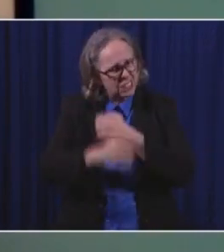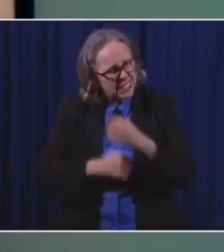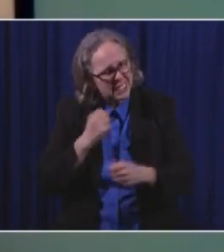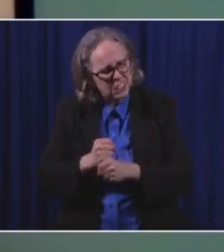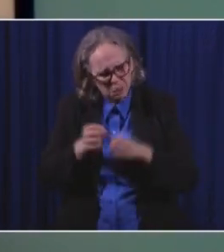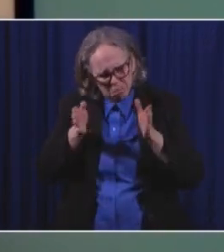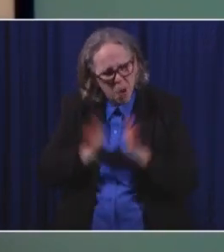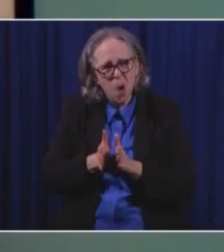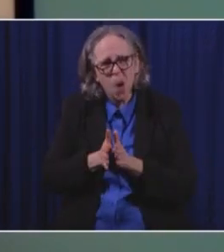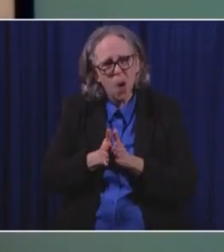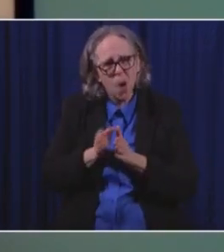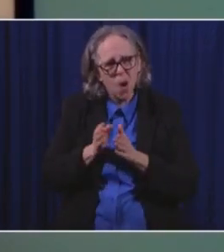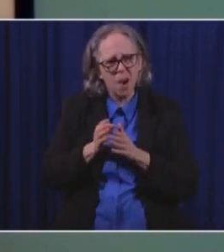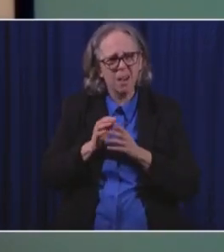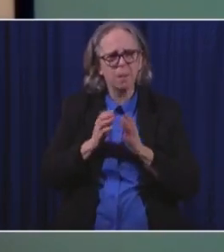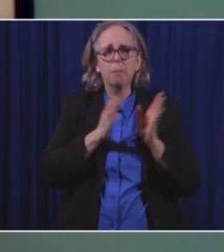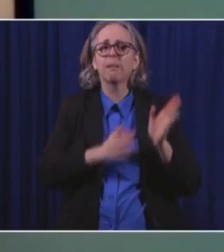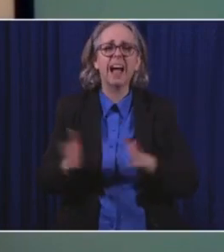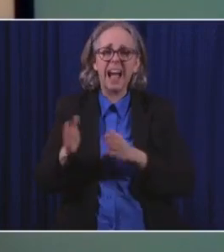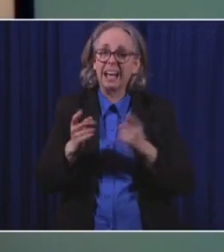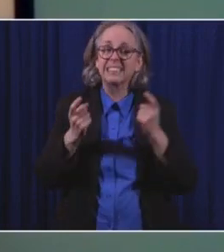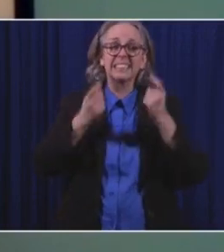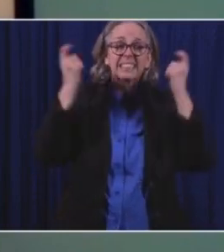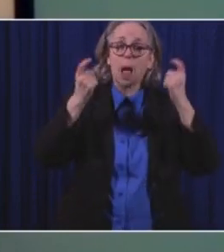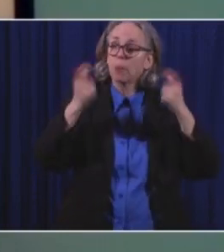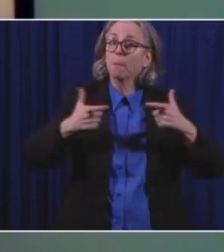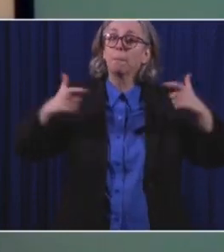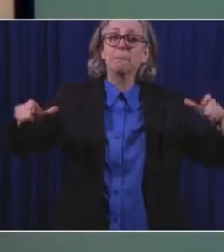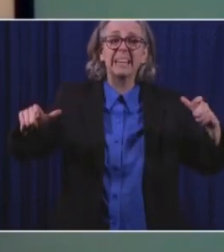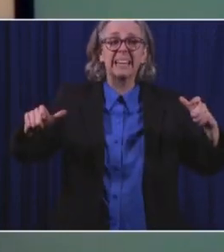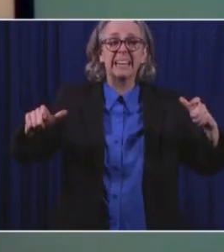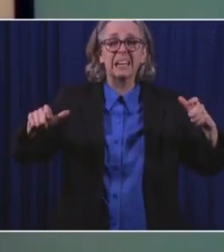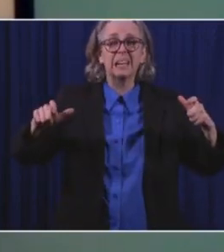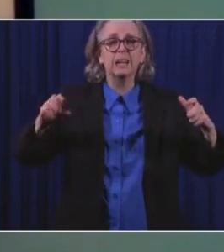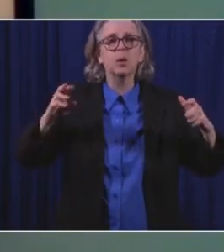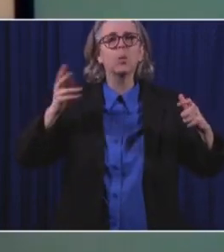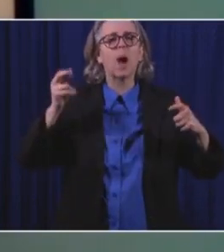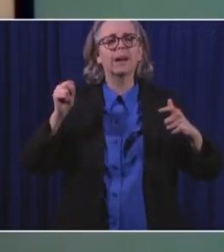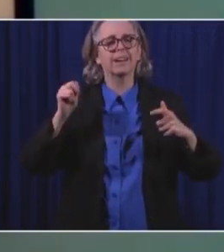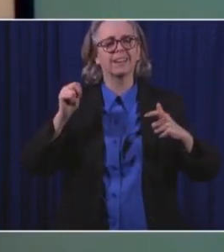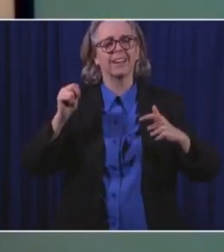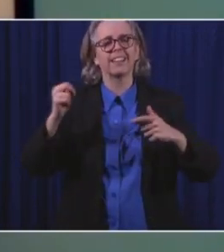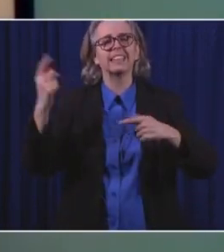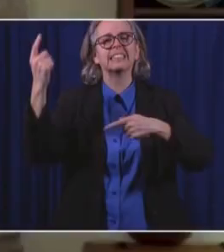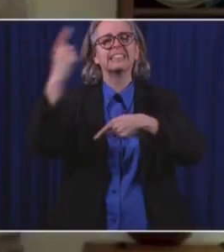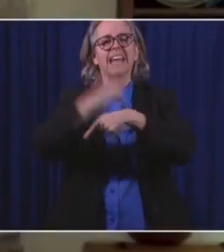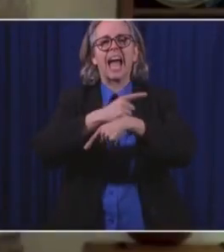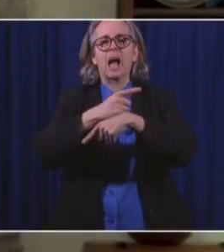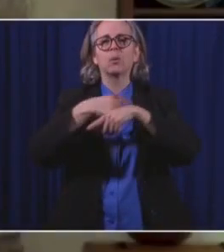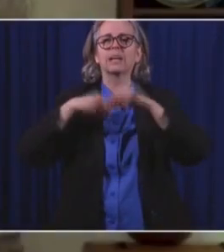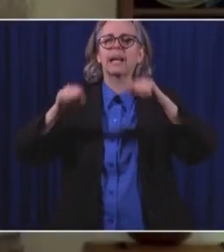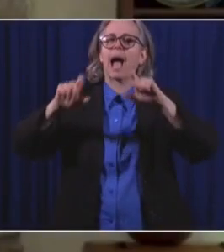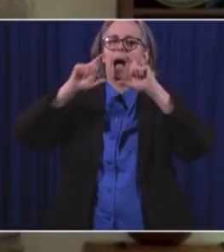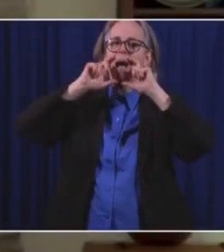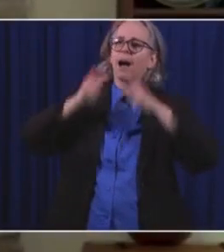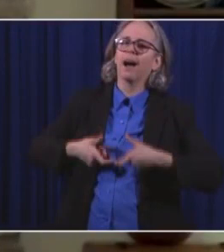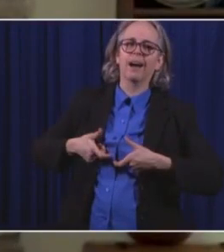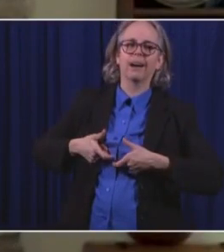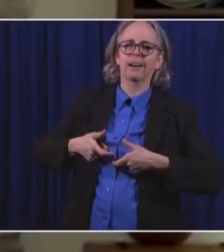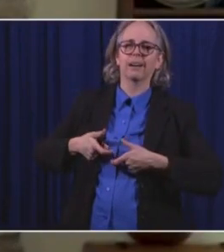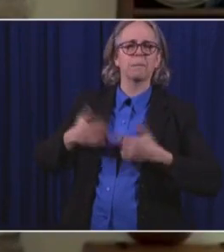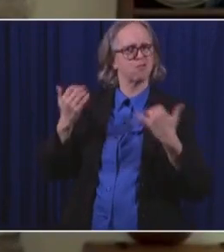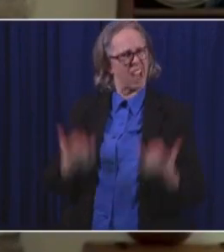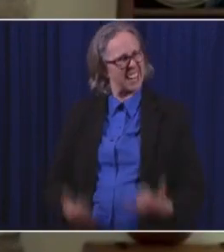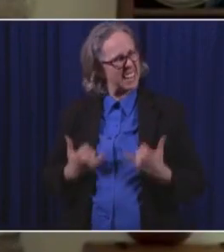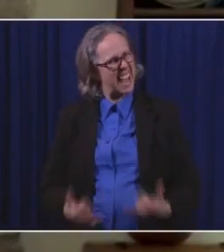finally safely take off our masks. But for now, I hope you will join me in celebrating small. Doctor, thank you very